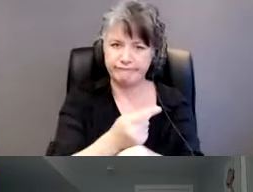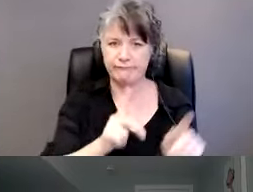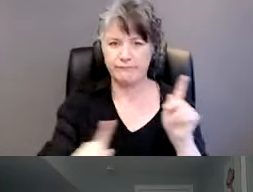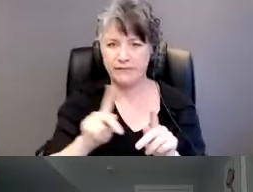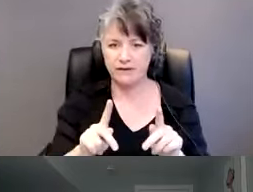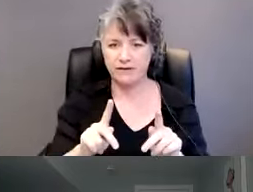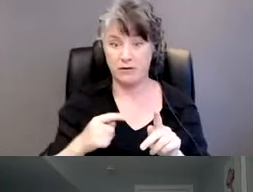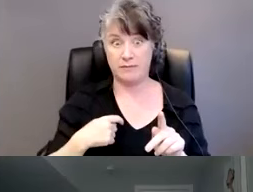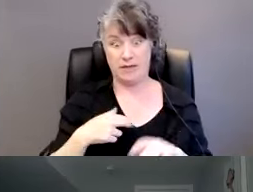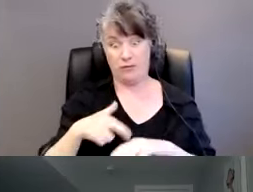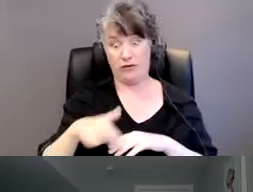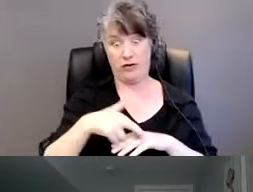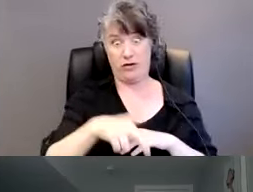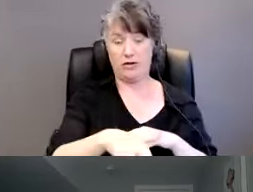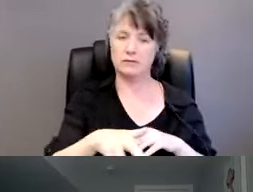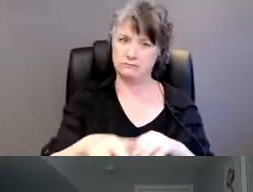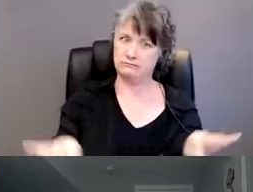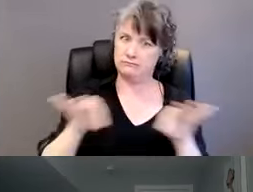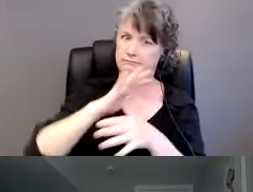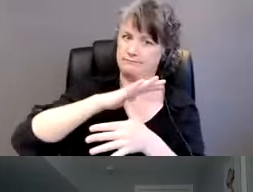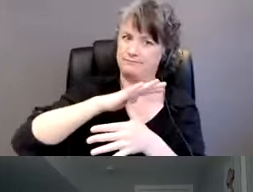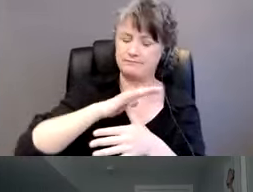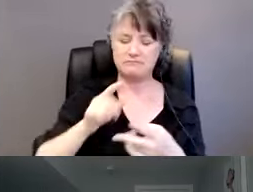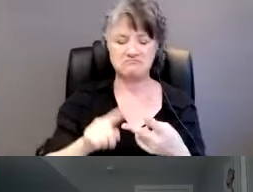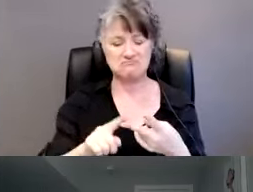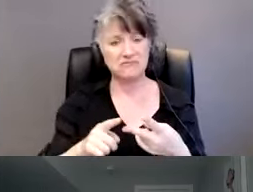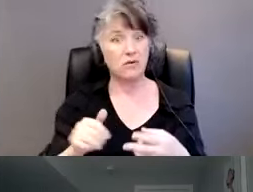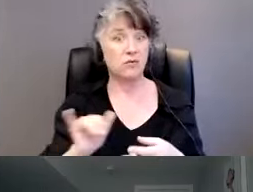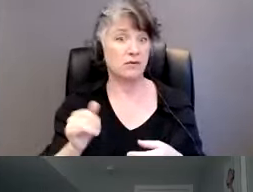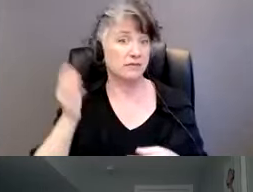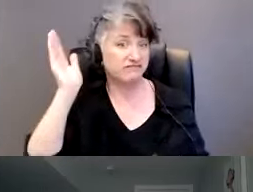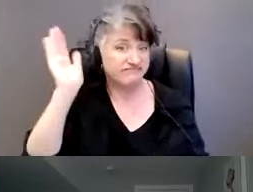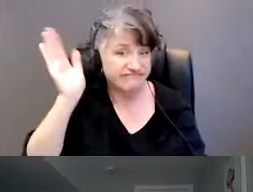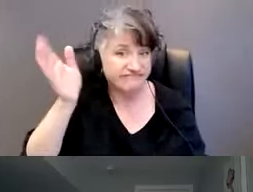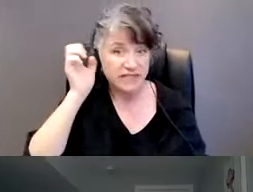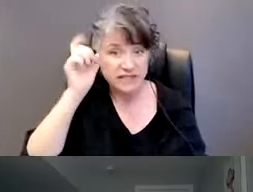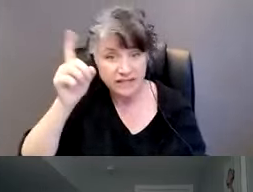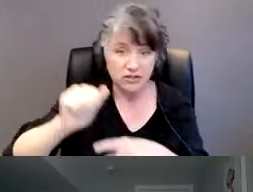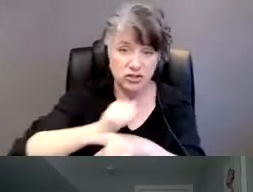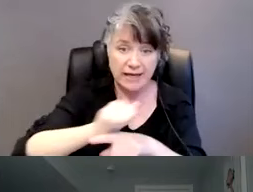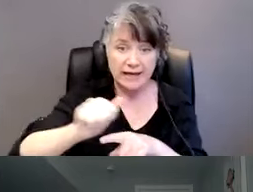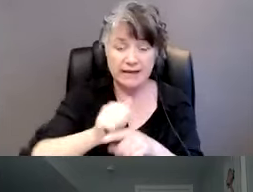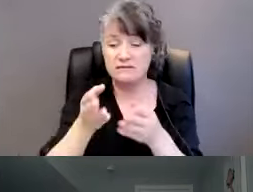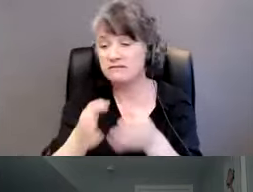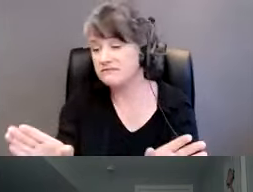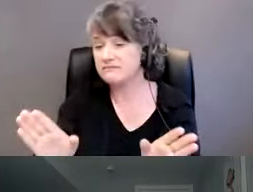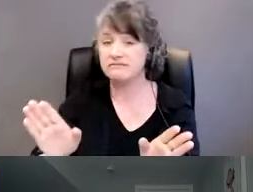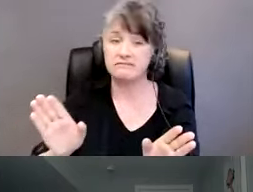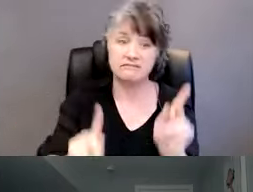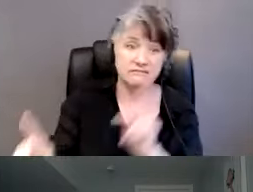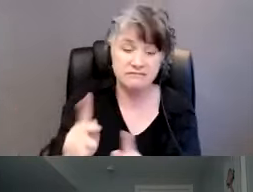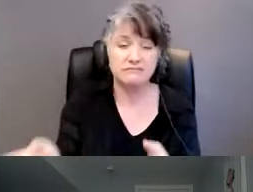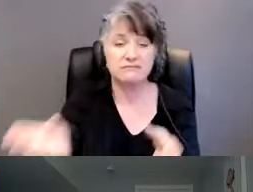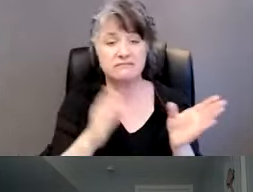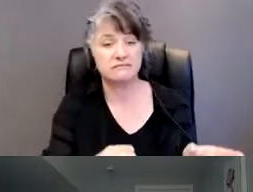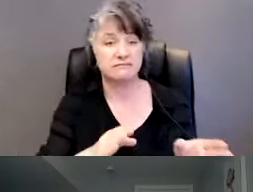of my role. I also provide education and training to community partners, agencies, and the general public. I do a lot of discussion on rights